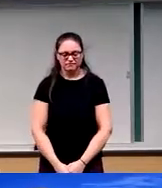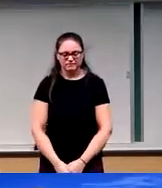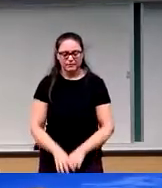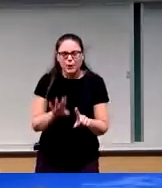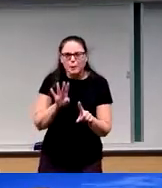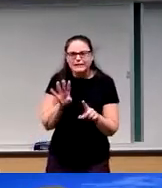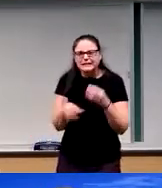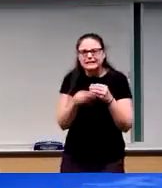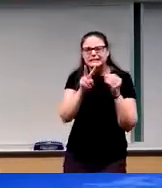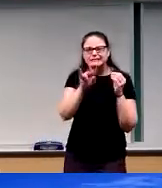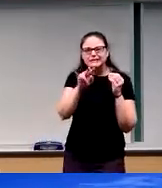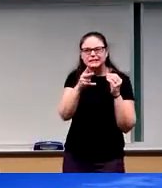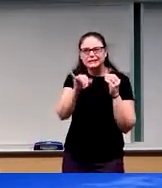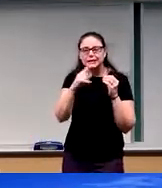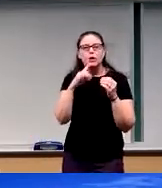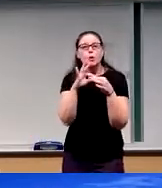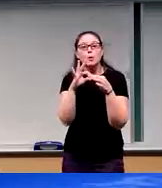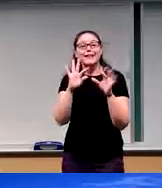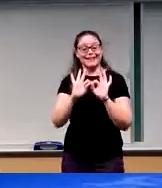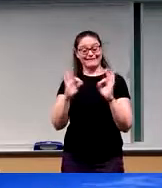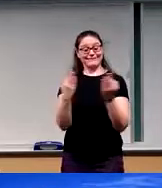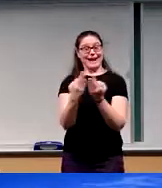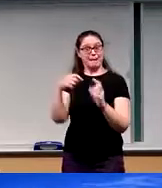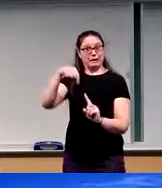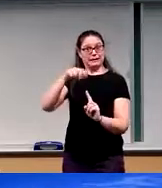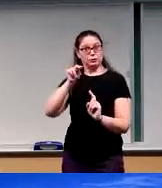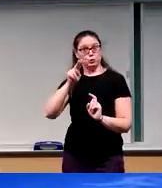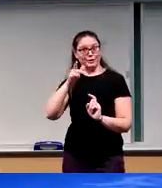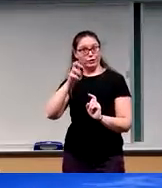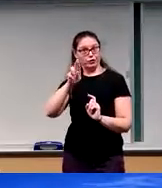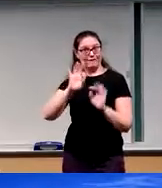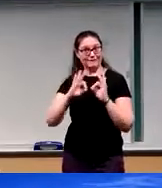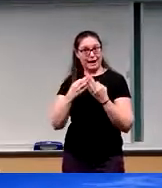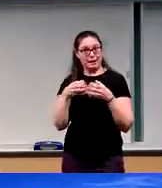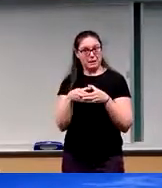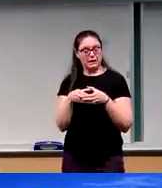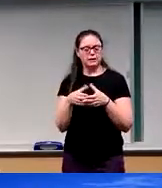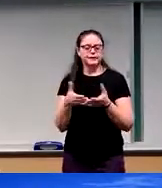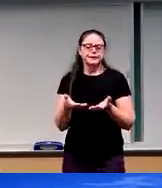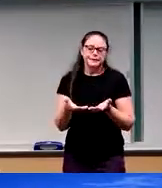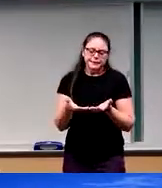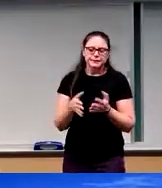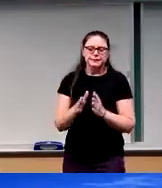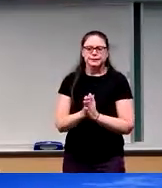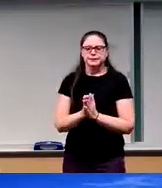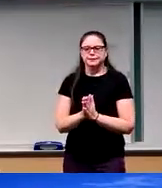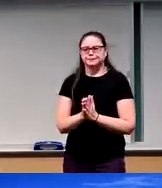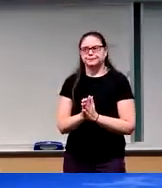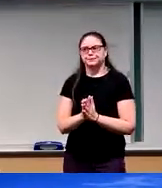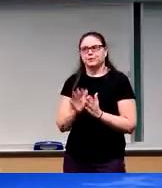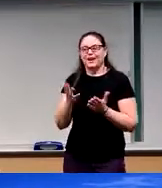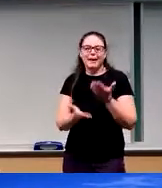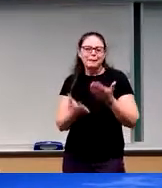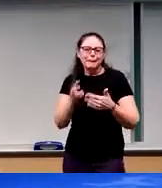just to go on with the family specifically, that might just include, so you look at the results